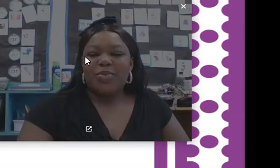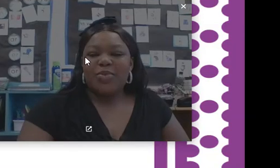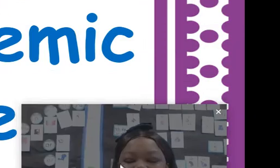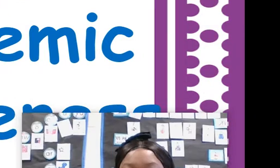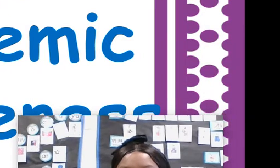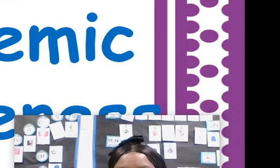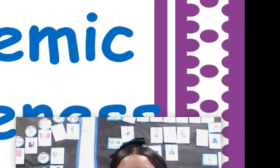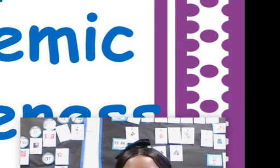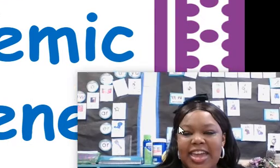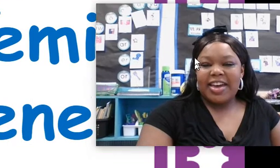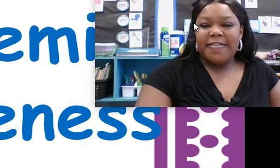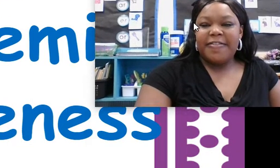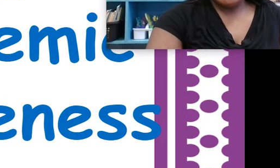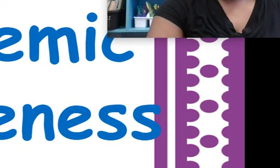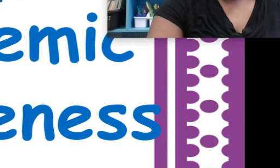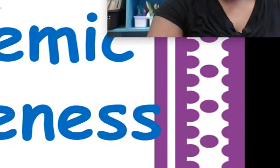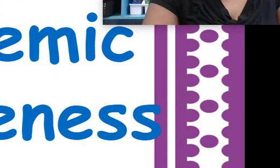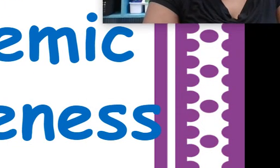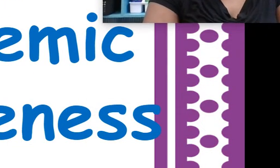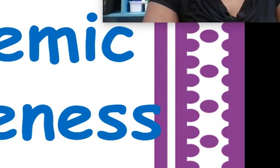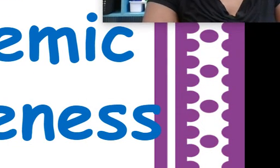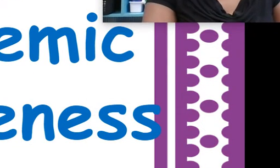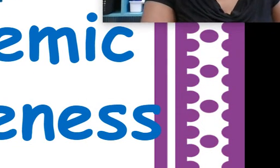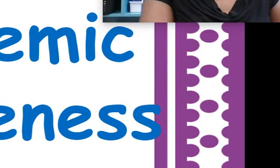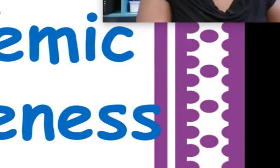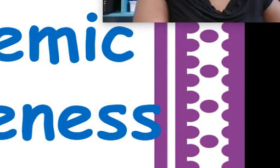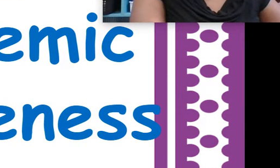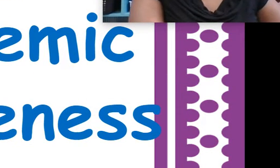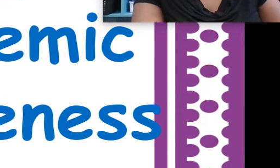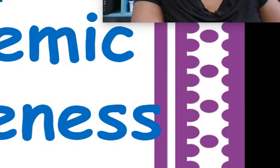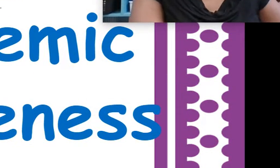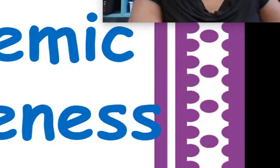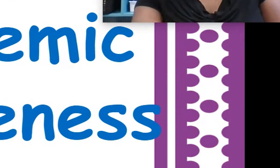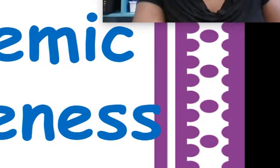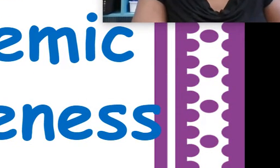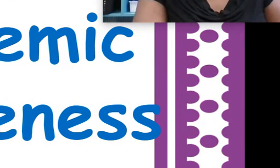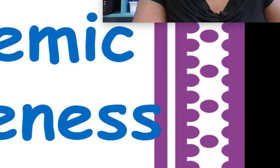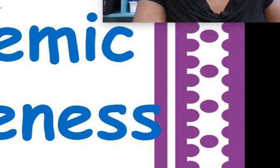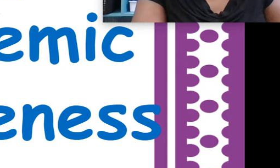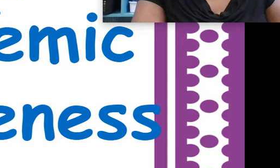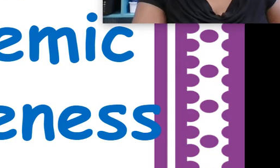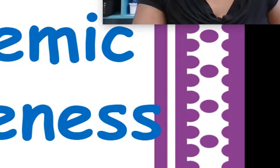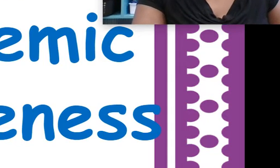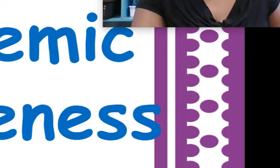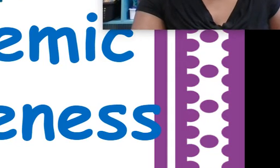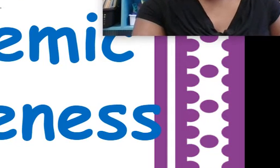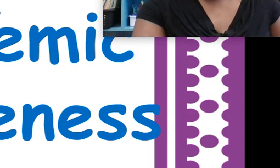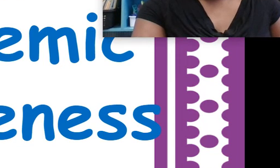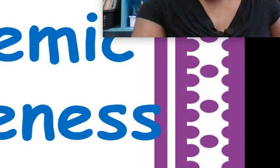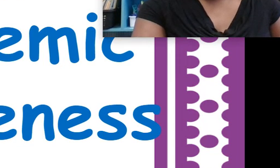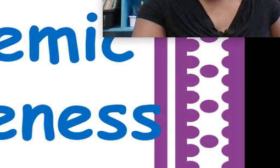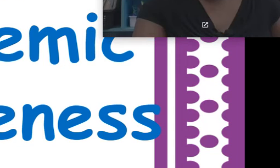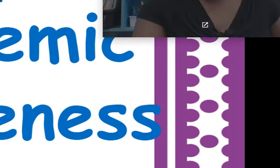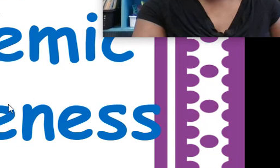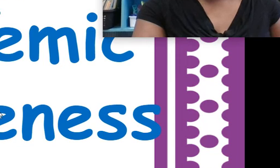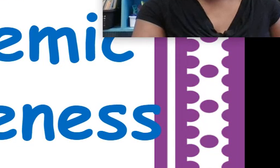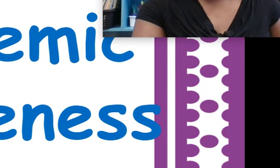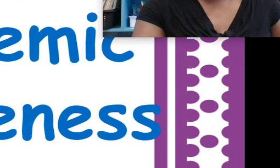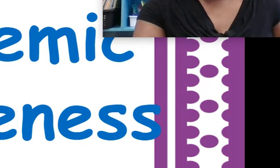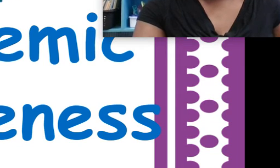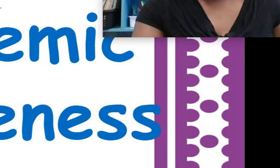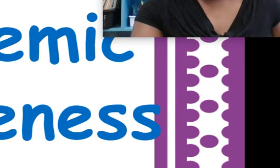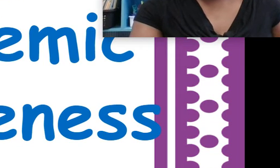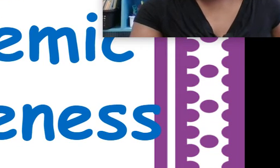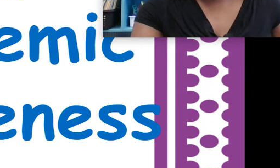Hi guys, welcome to another day of the Mimic Awareness with me, Ms. Copeland. Remember